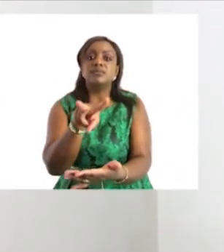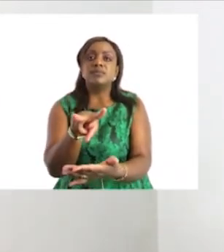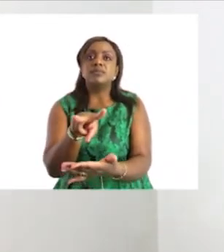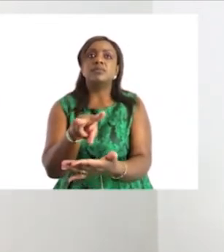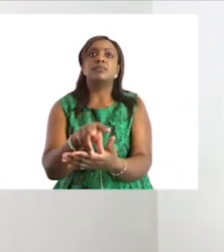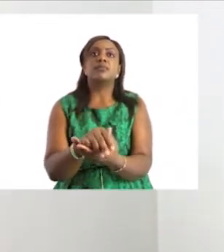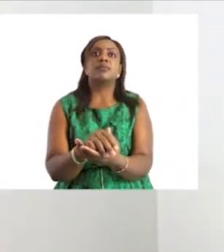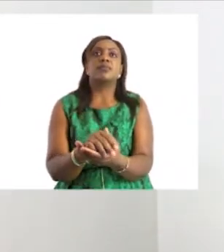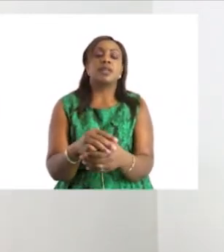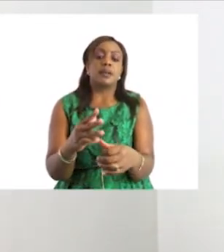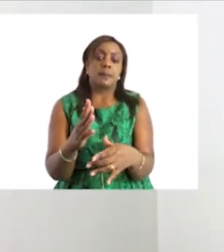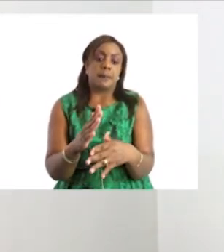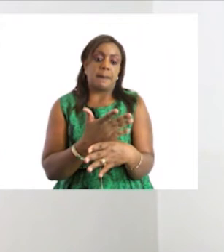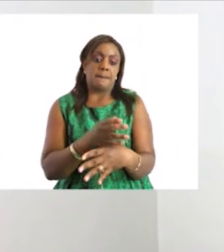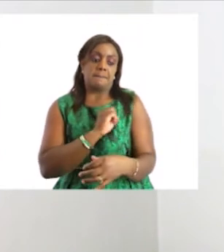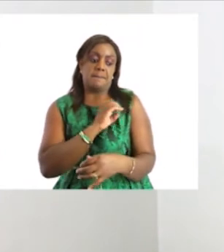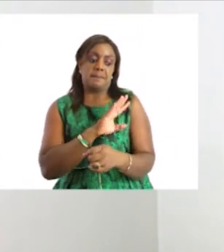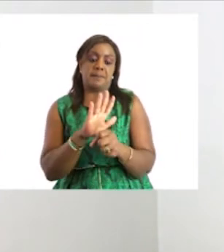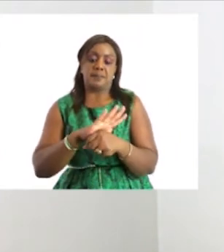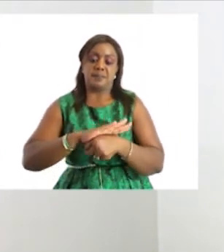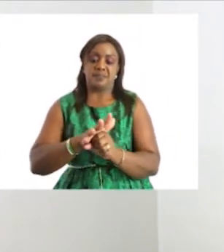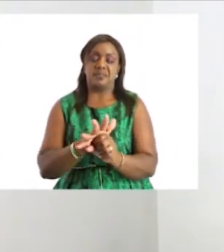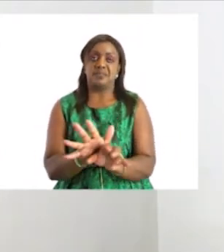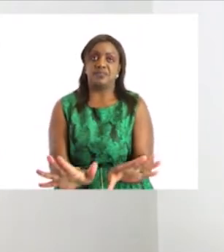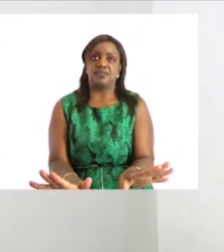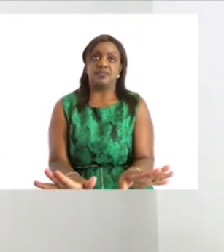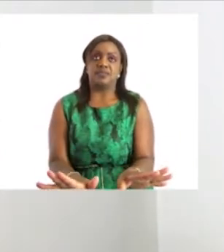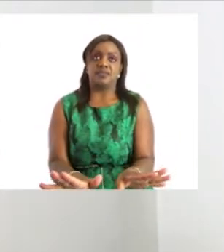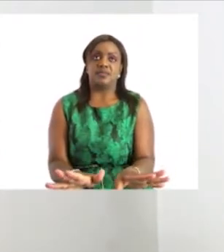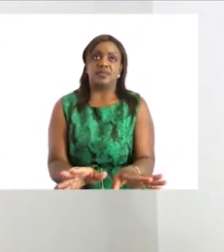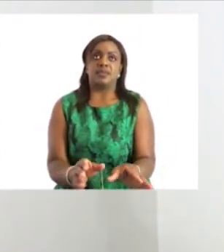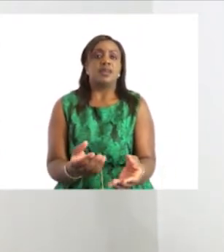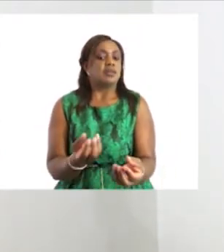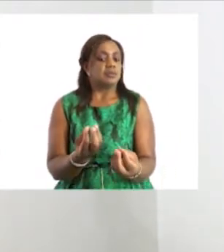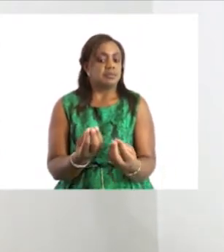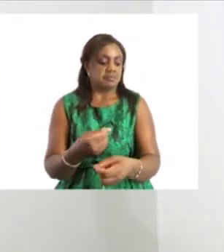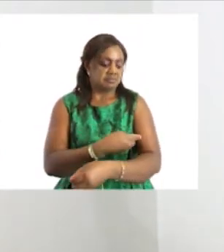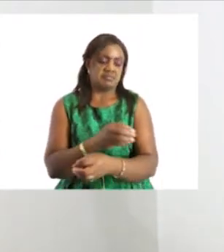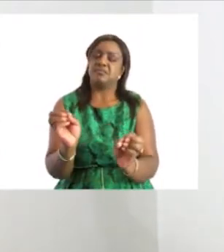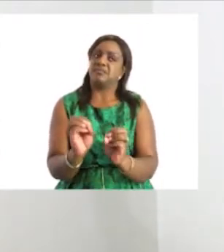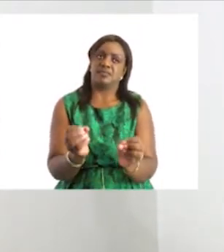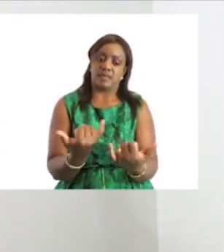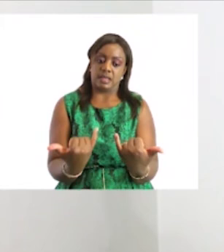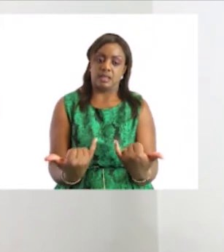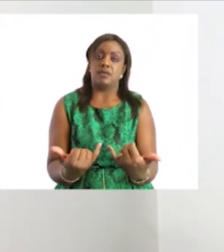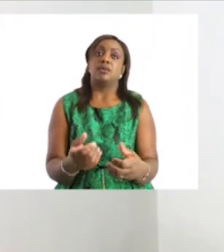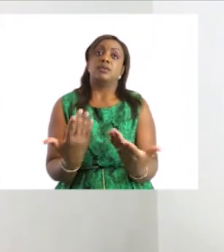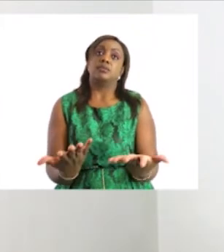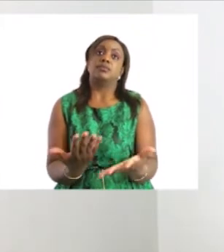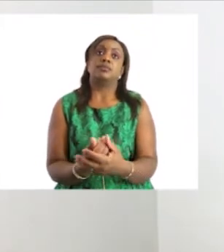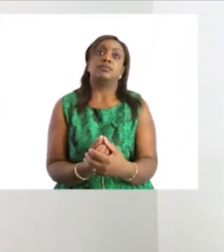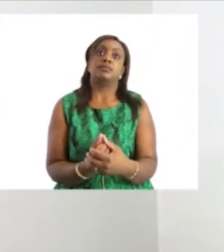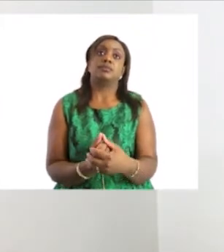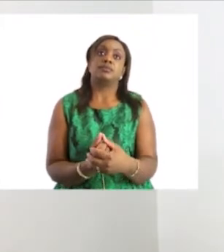the COVID-19 because we do not have a vaccine for it yet, right? So these